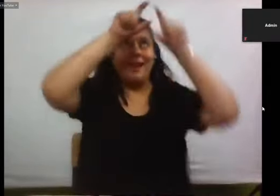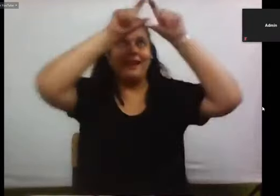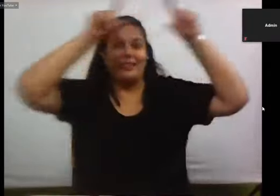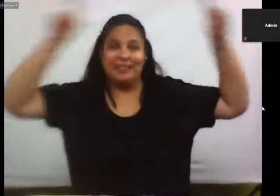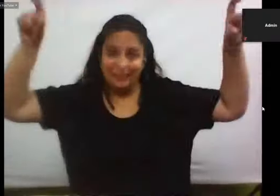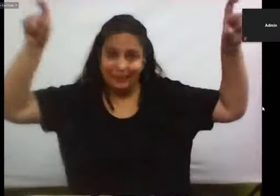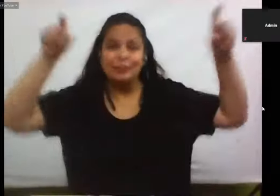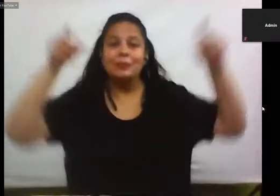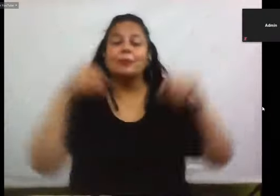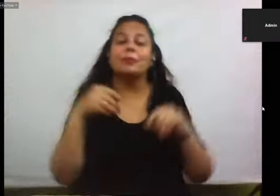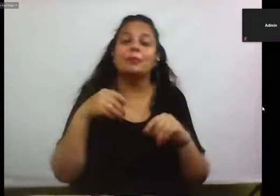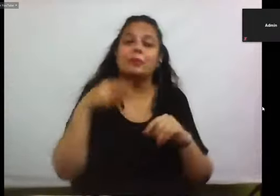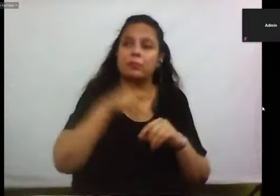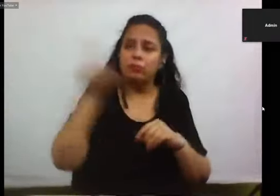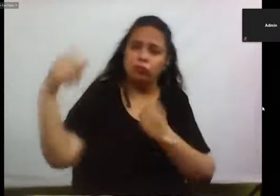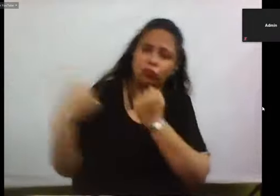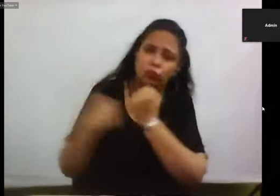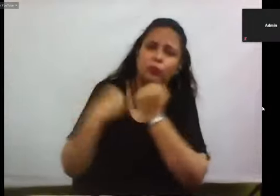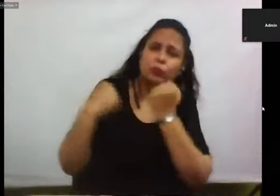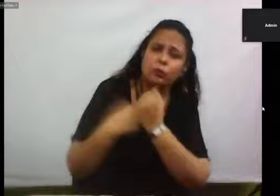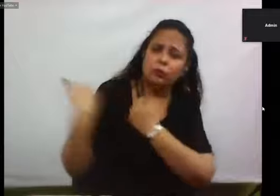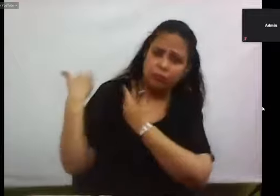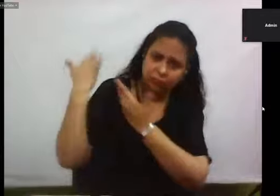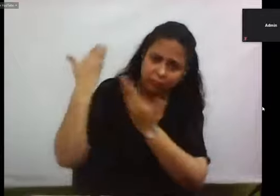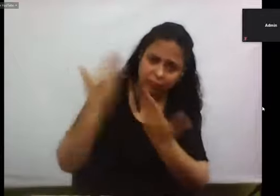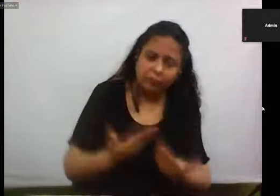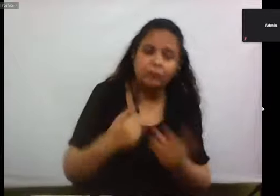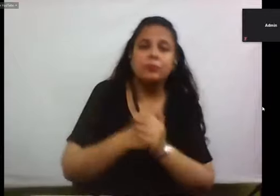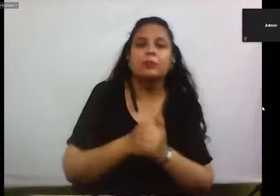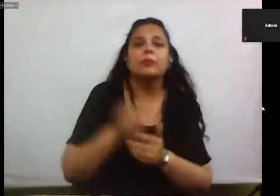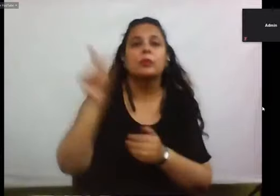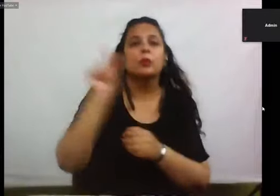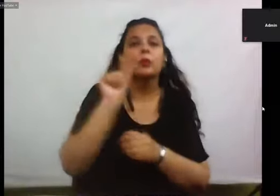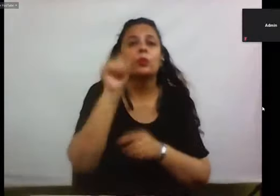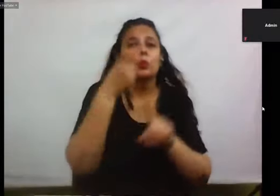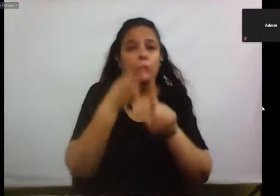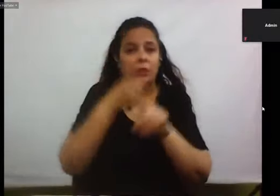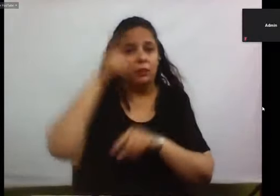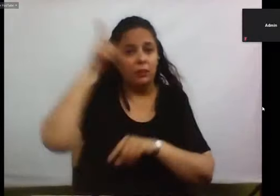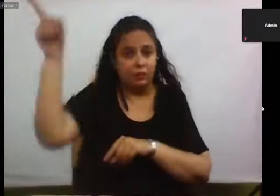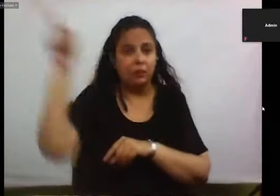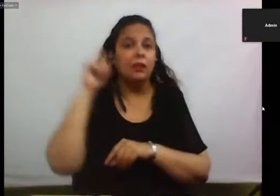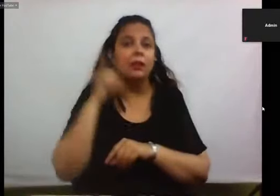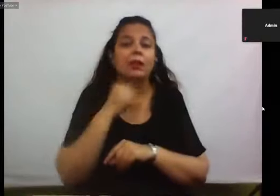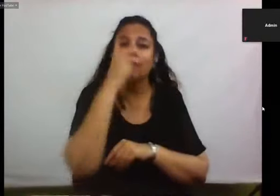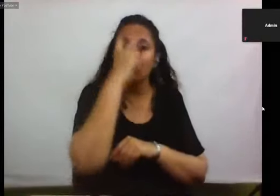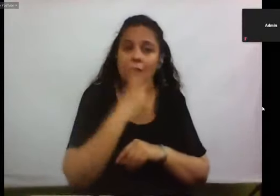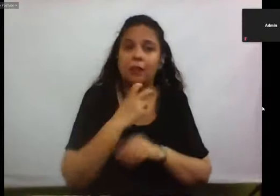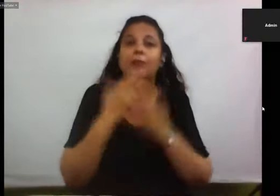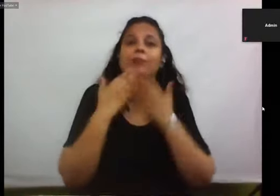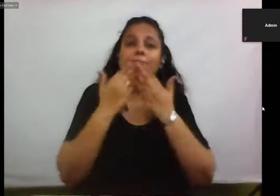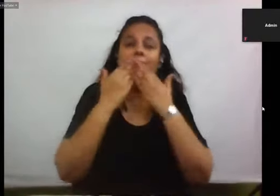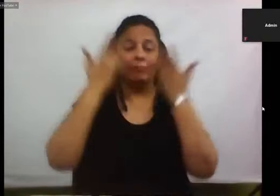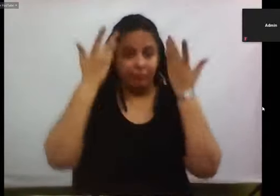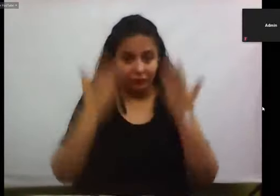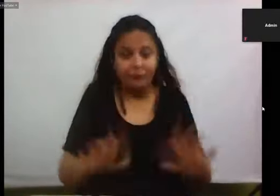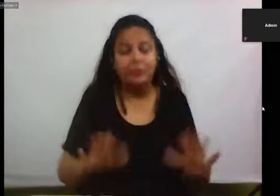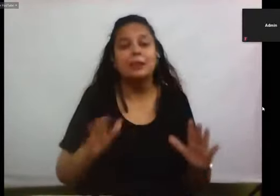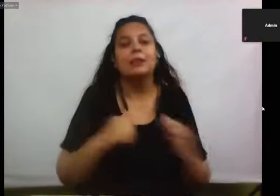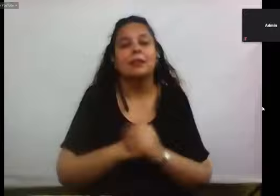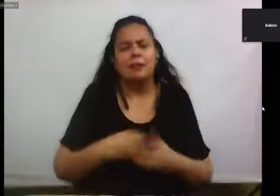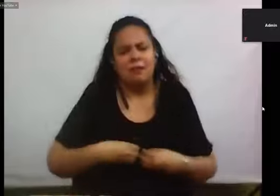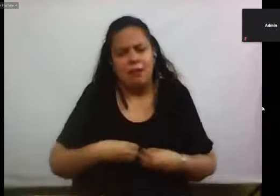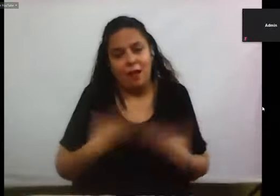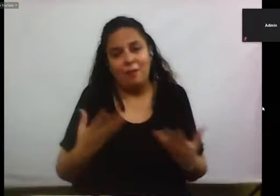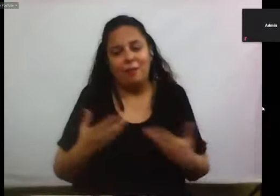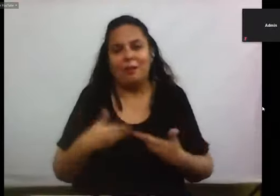in deaf blind studies from United Kingdom. So welcome Brada ma'am, and we are happy to